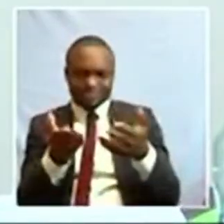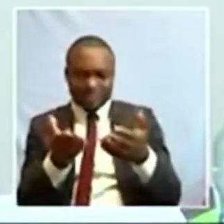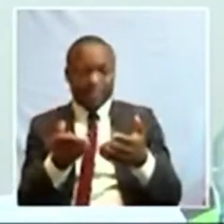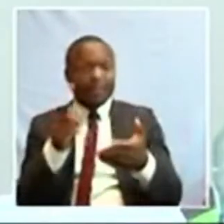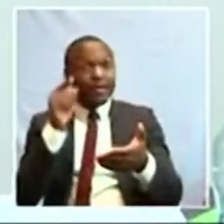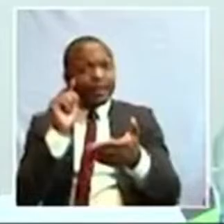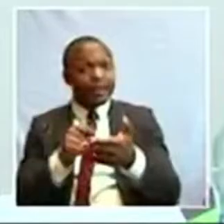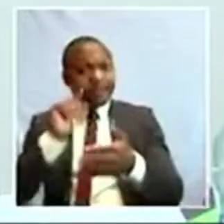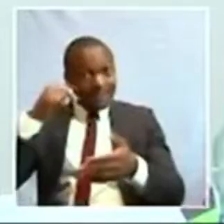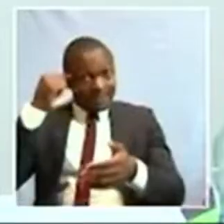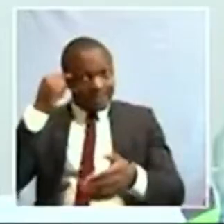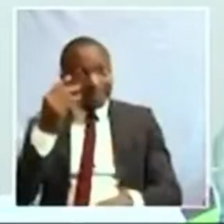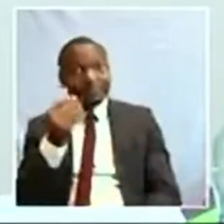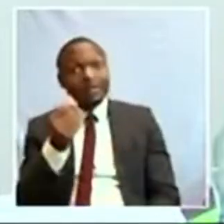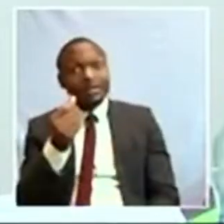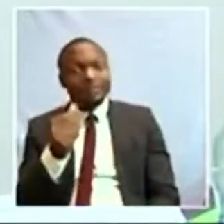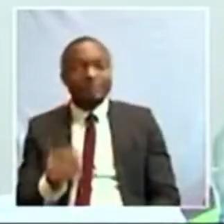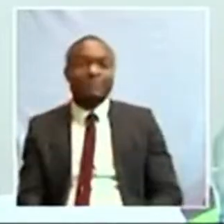This is government money.